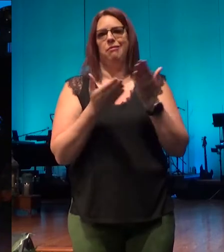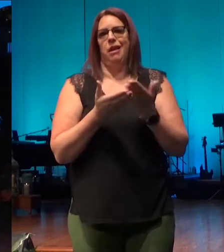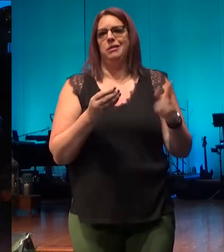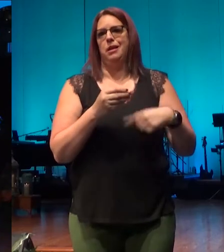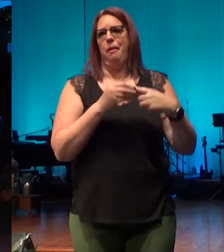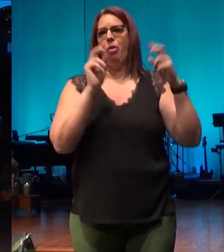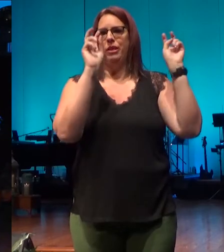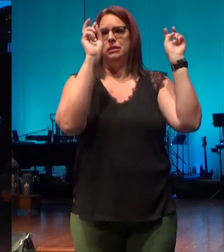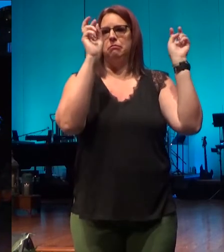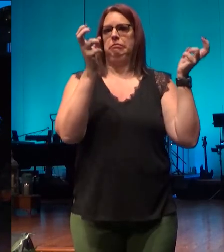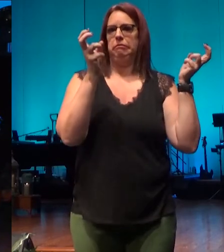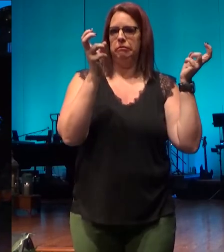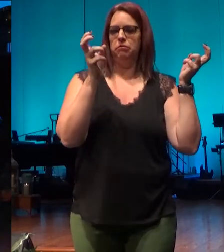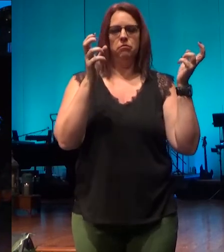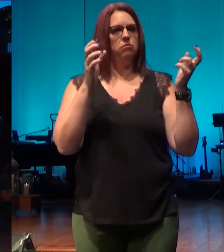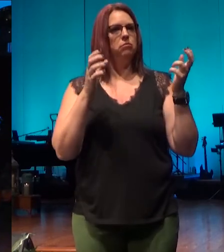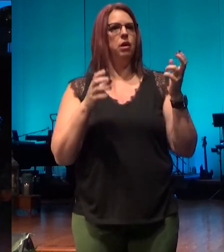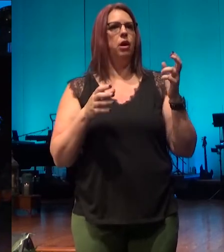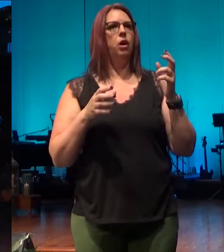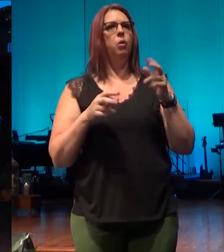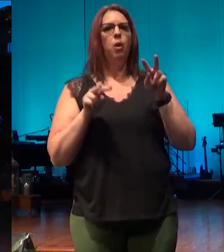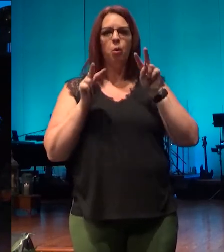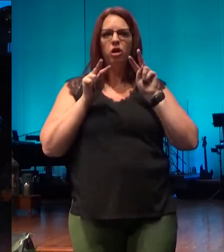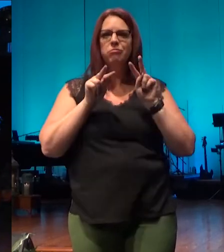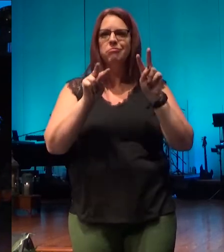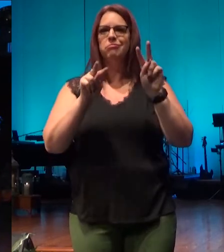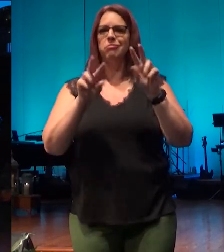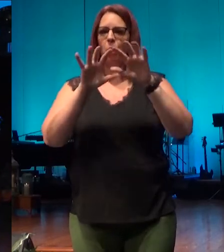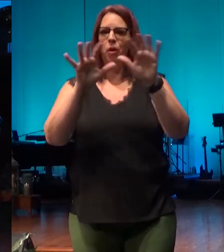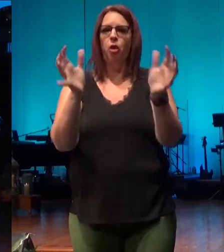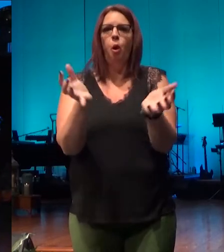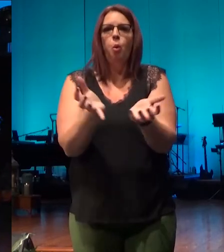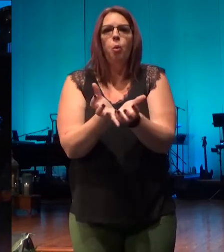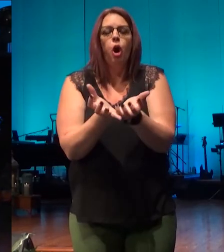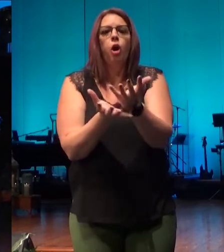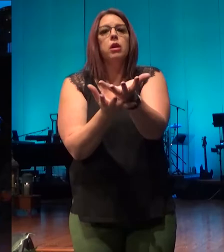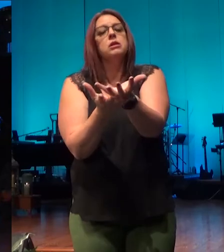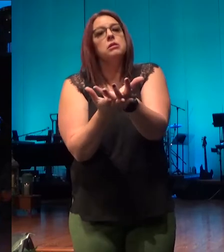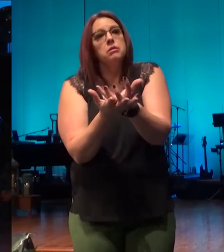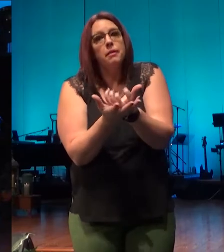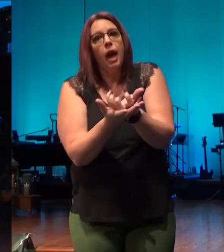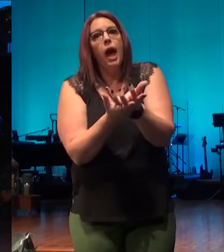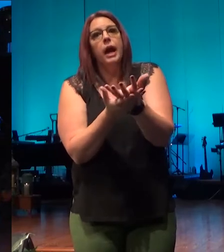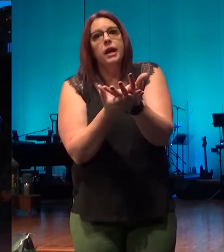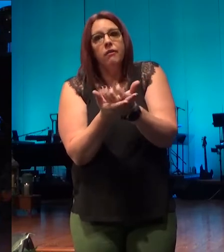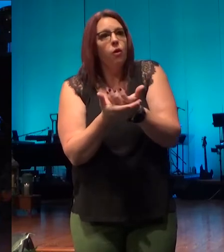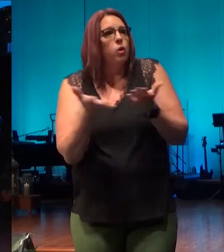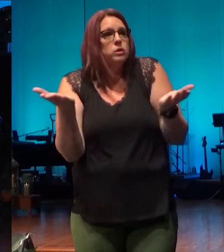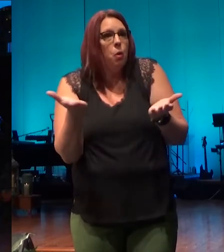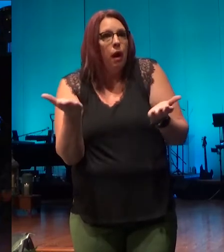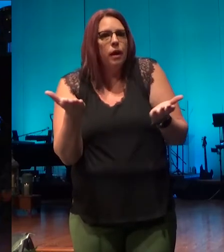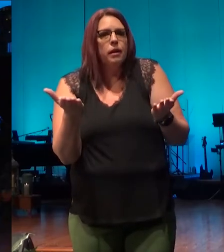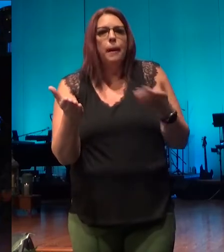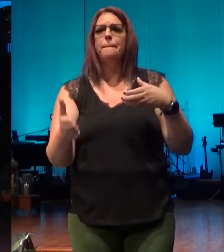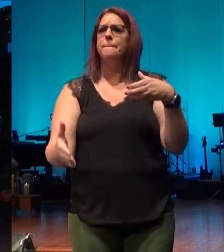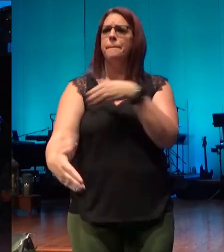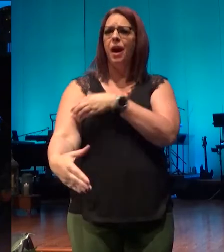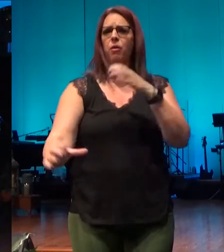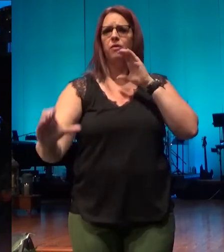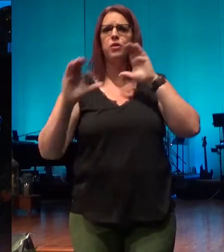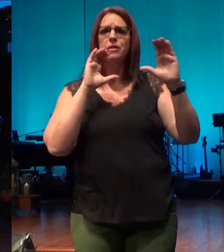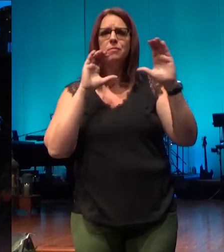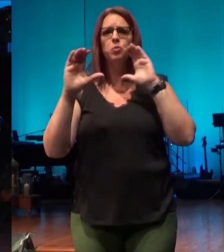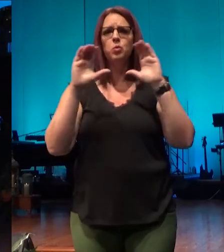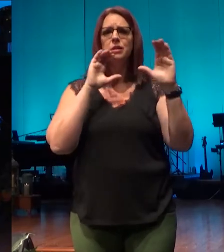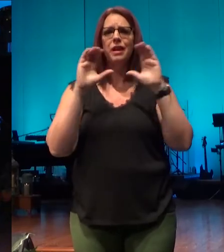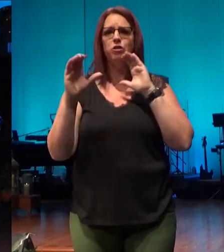if we look at what the world is yearning for right now, it is yearning for powerful communication. It's